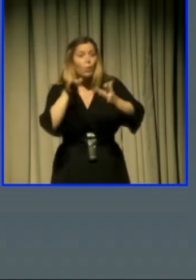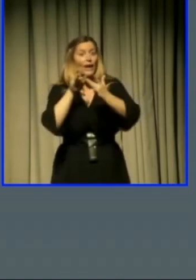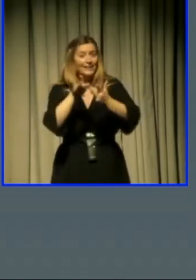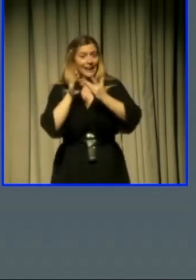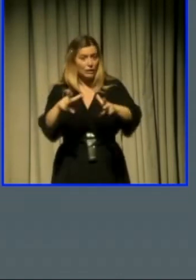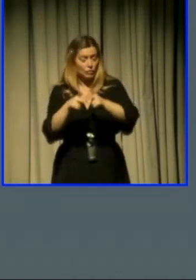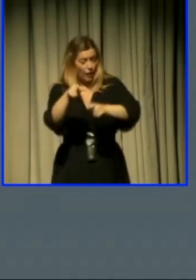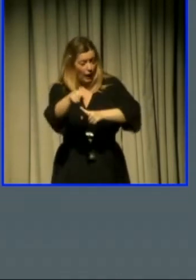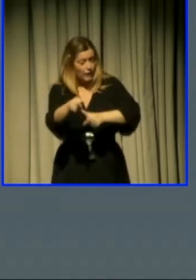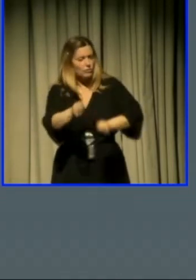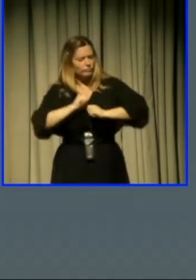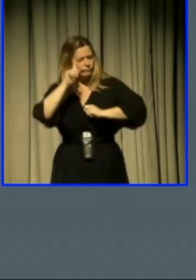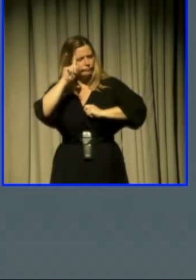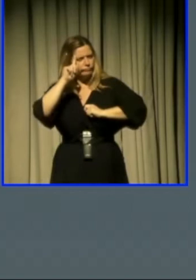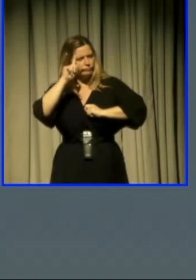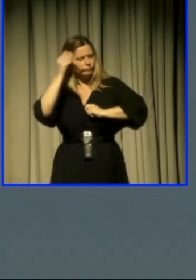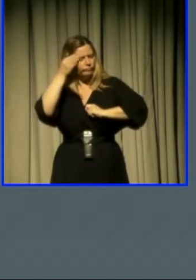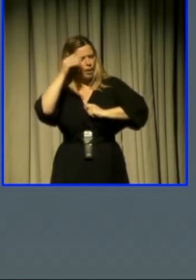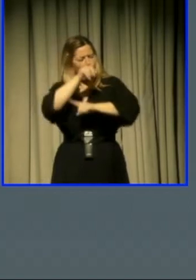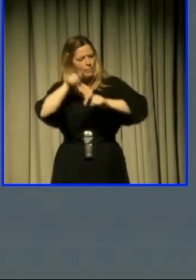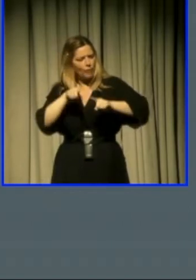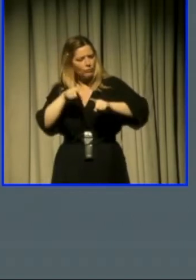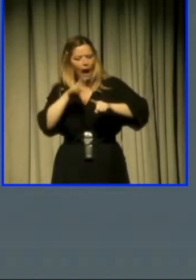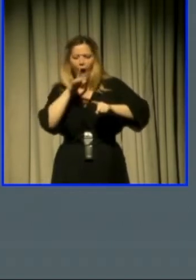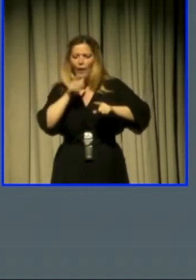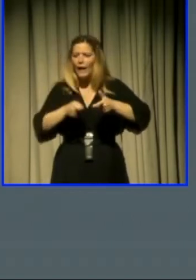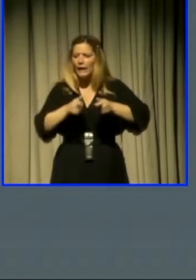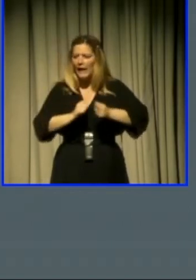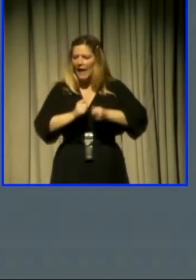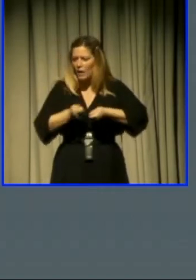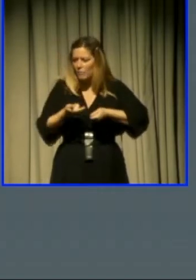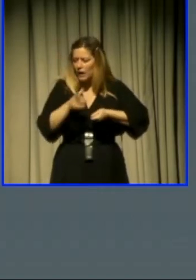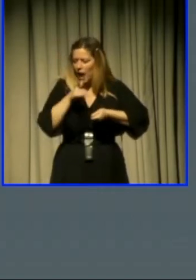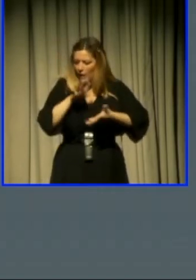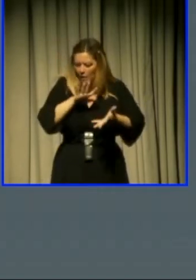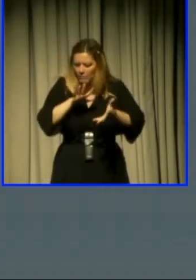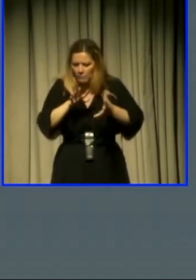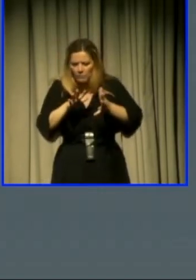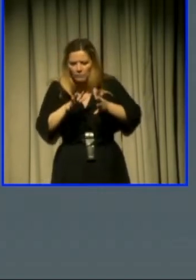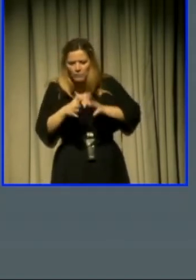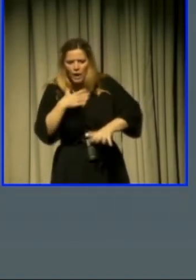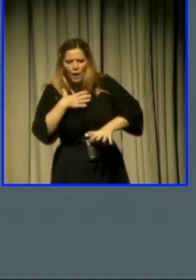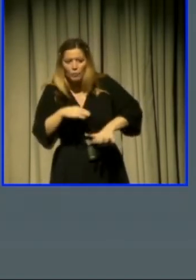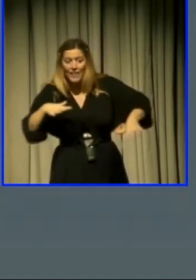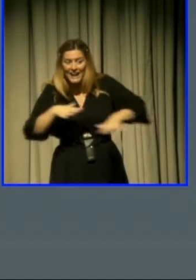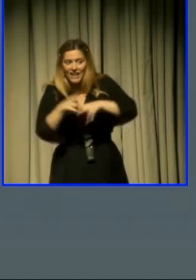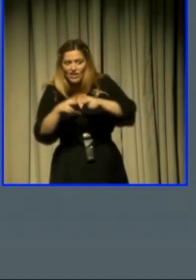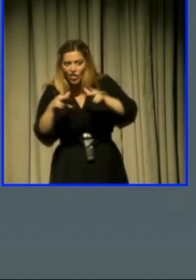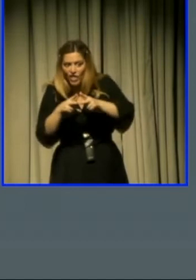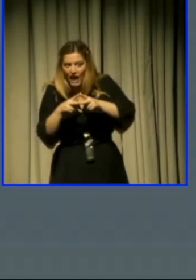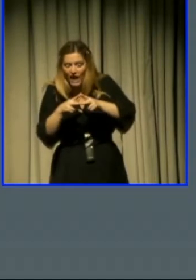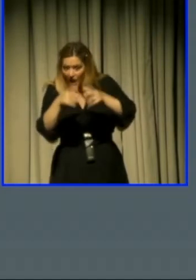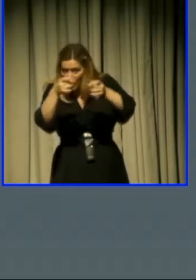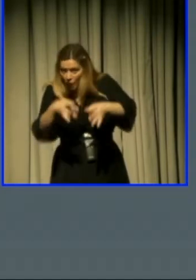whether gaming is now becoming the next social media. So if you think about it, social media as it exists right now